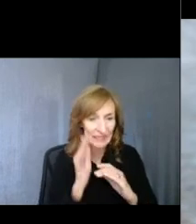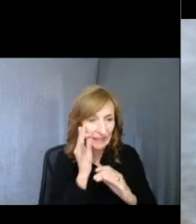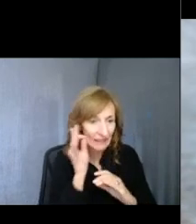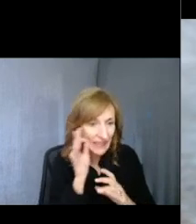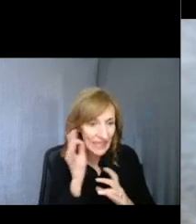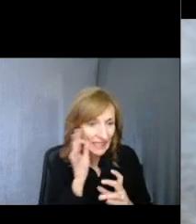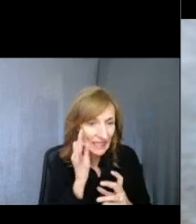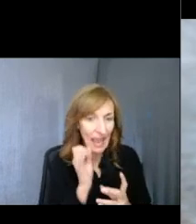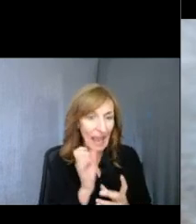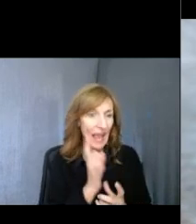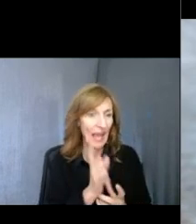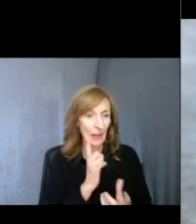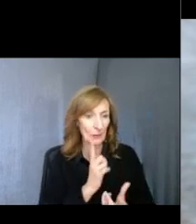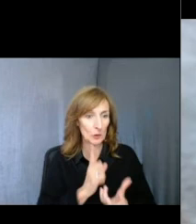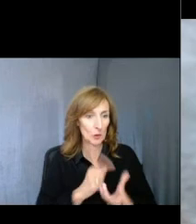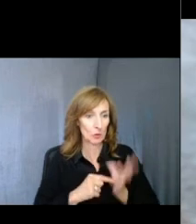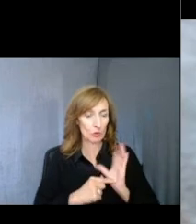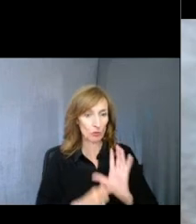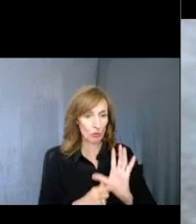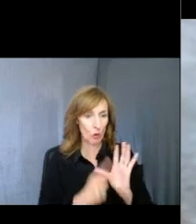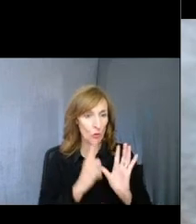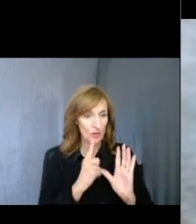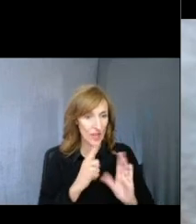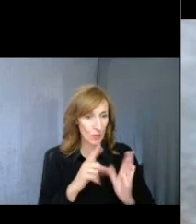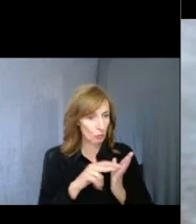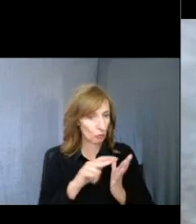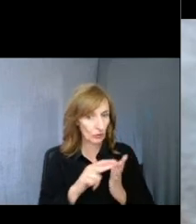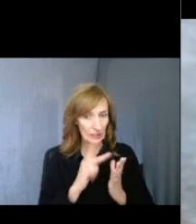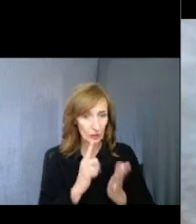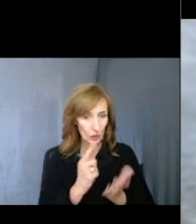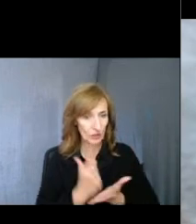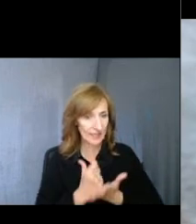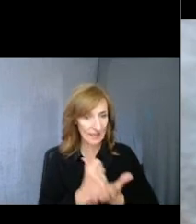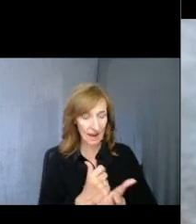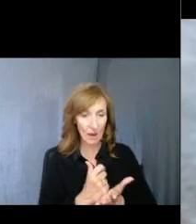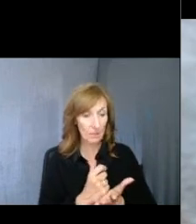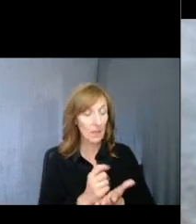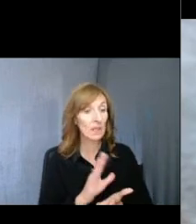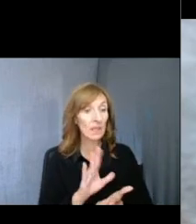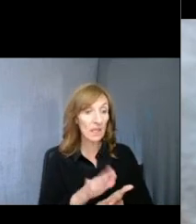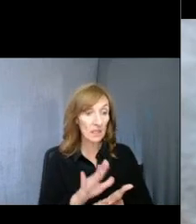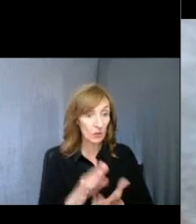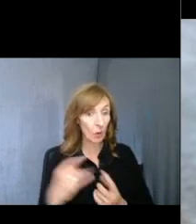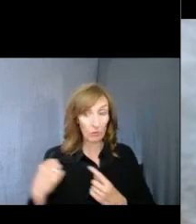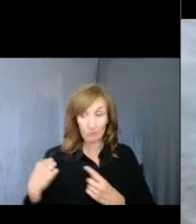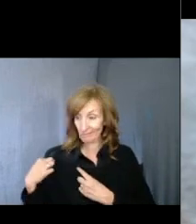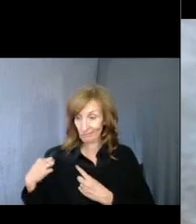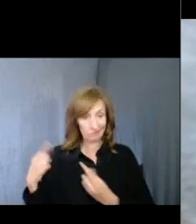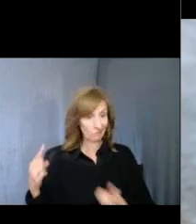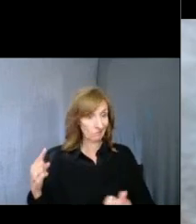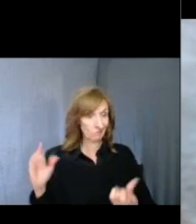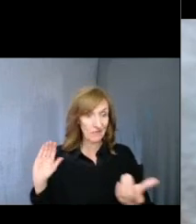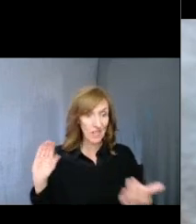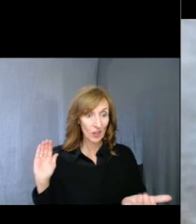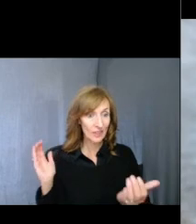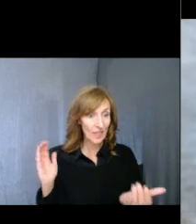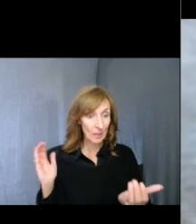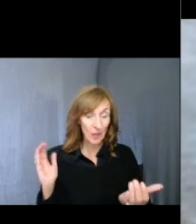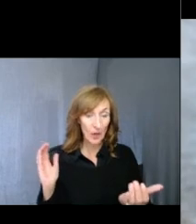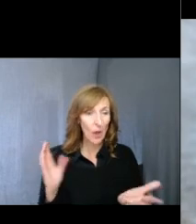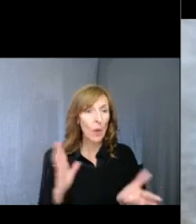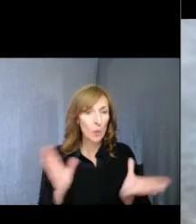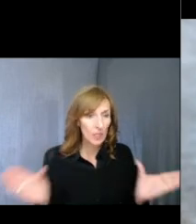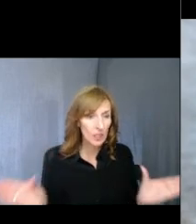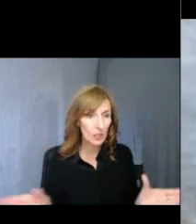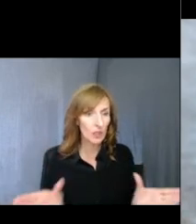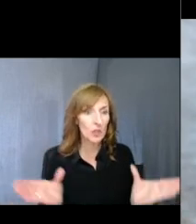is effective. So that to me is a huge sea change from the standpoint of now really encouraging people to be more aware of